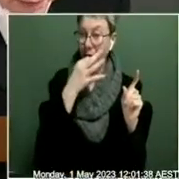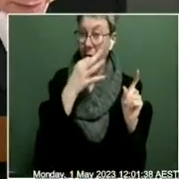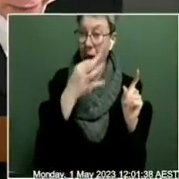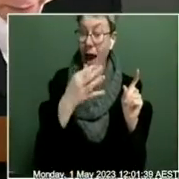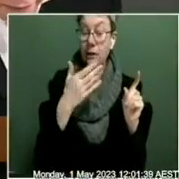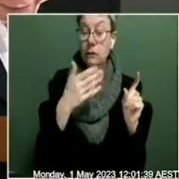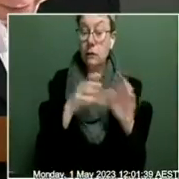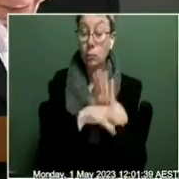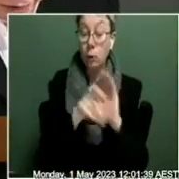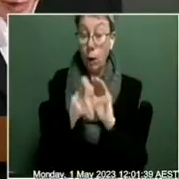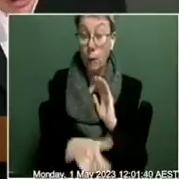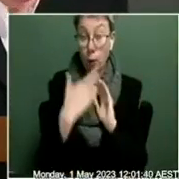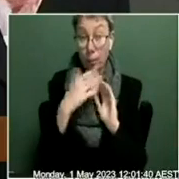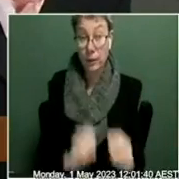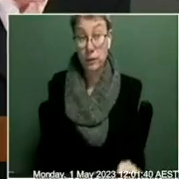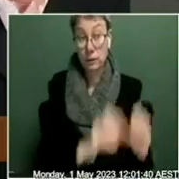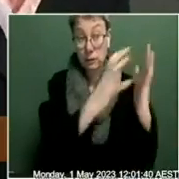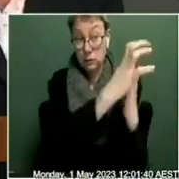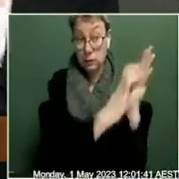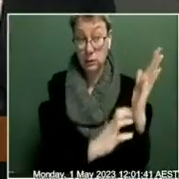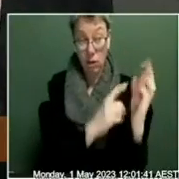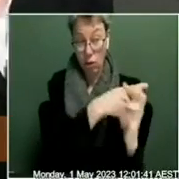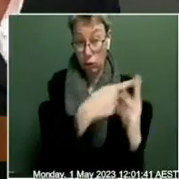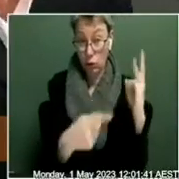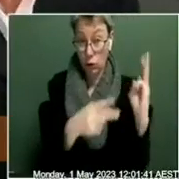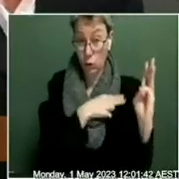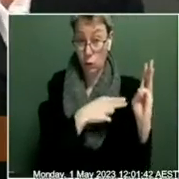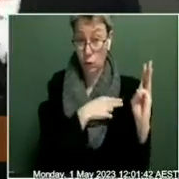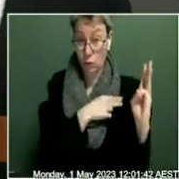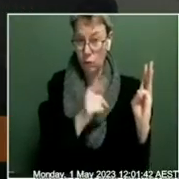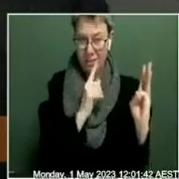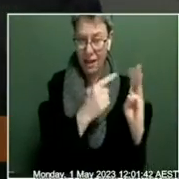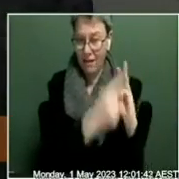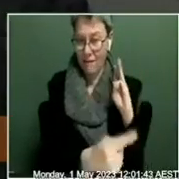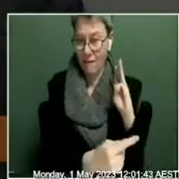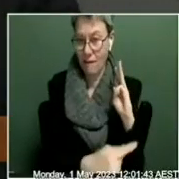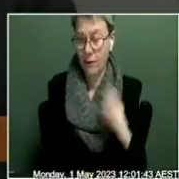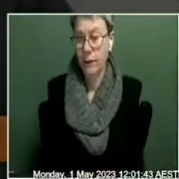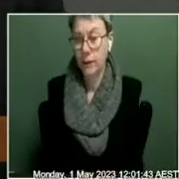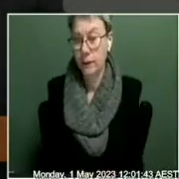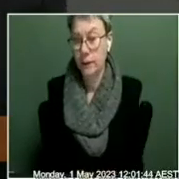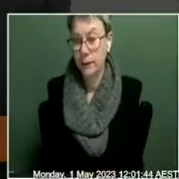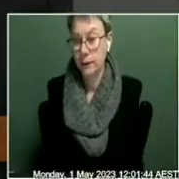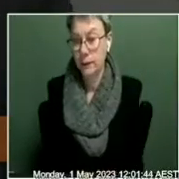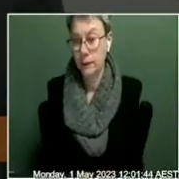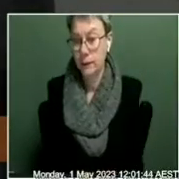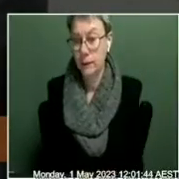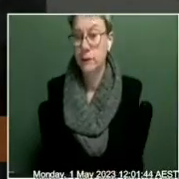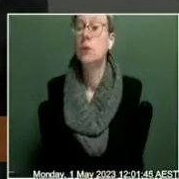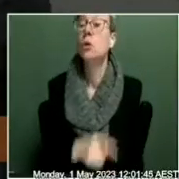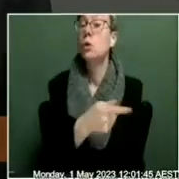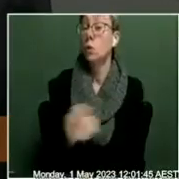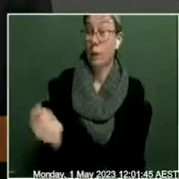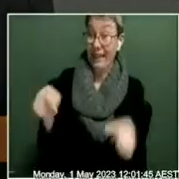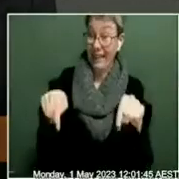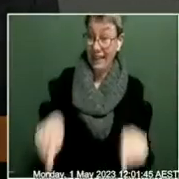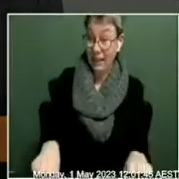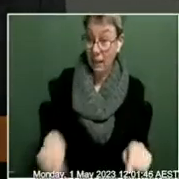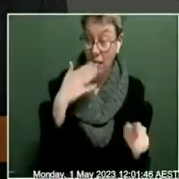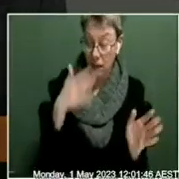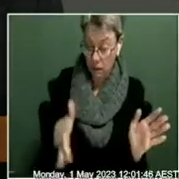folder at tab 22. And for the operator is